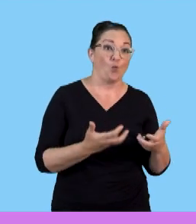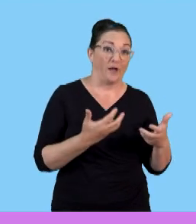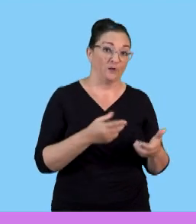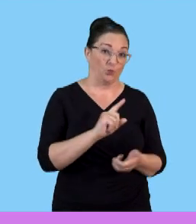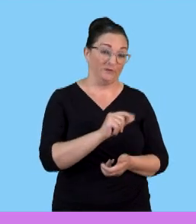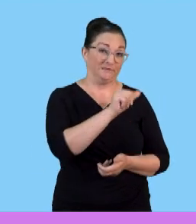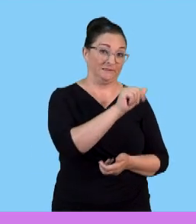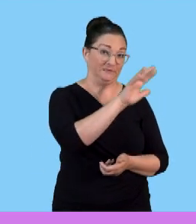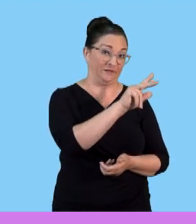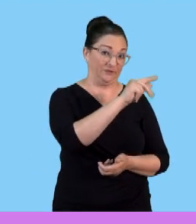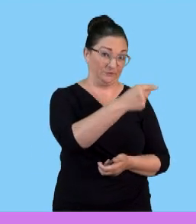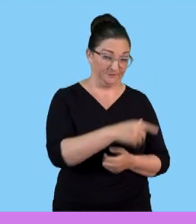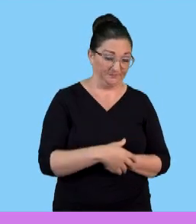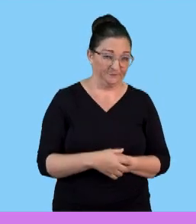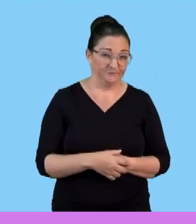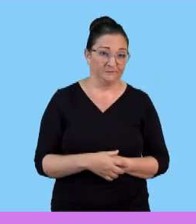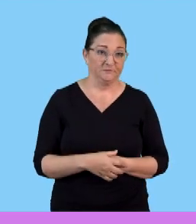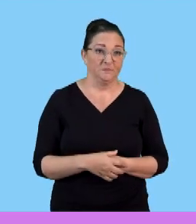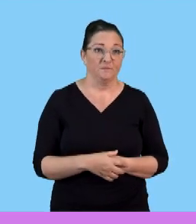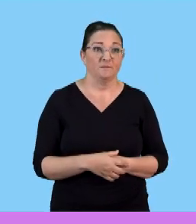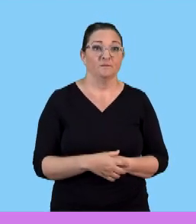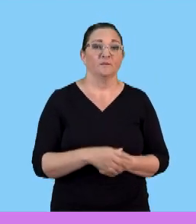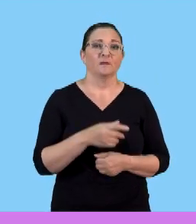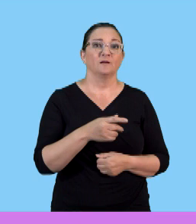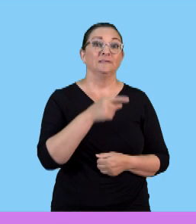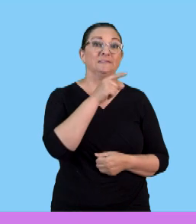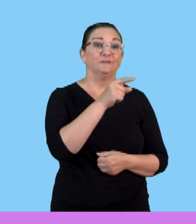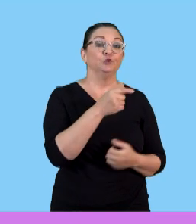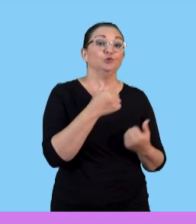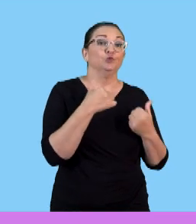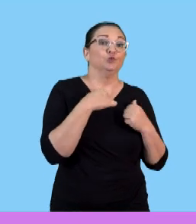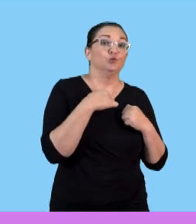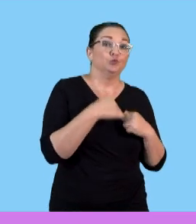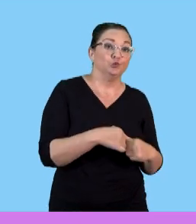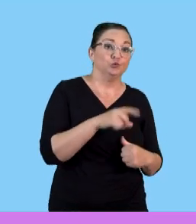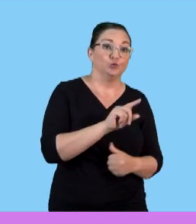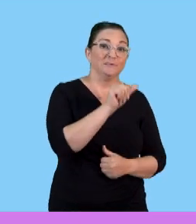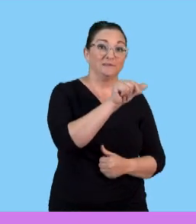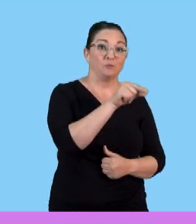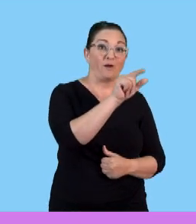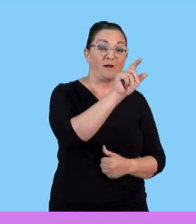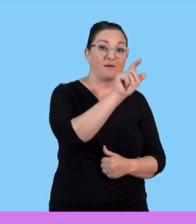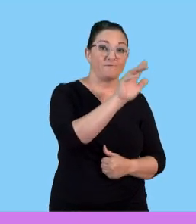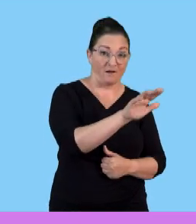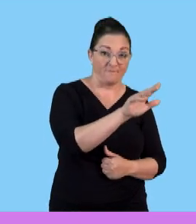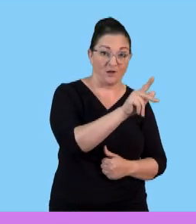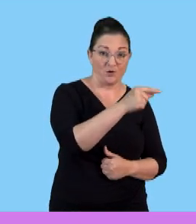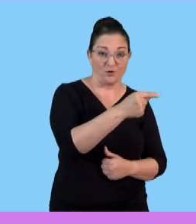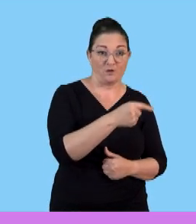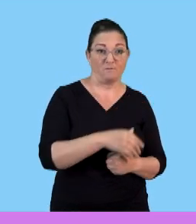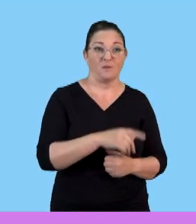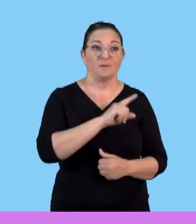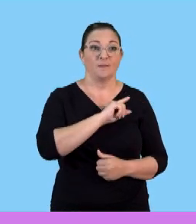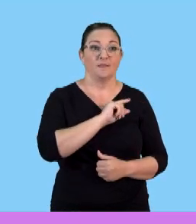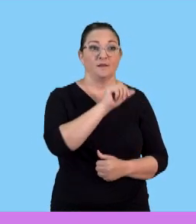weighs 65 kilograms. We agree? So now I'll start. What will happen if he loses 6.5 kilograms? So